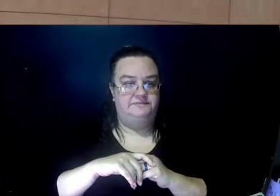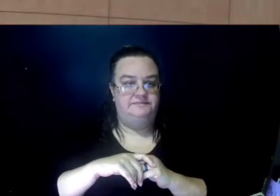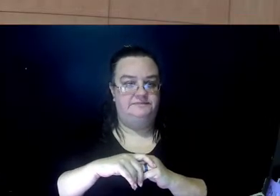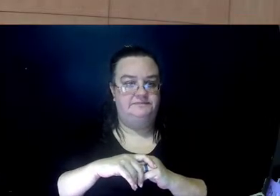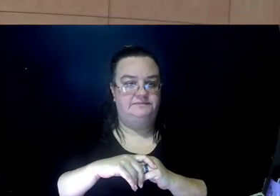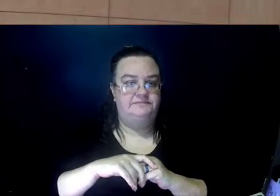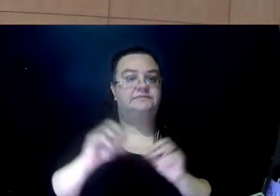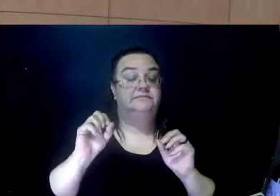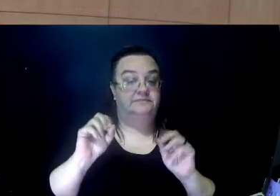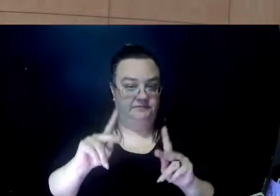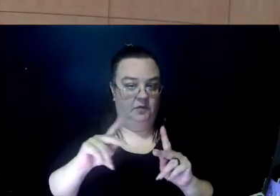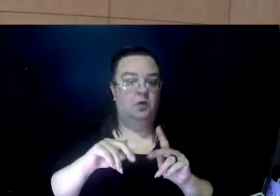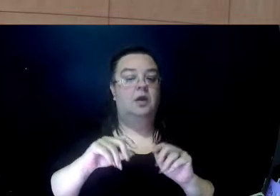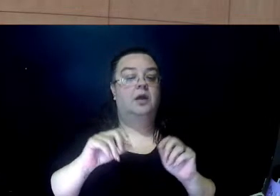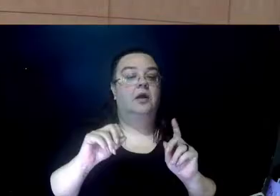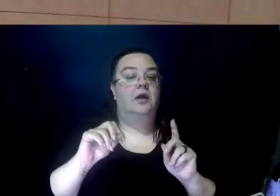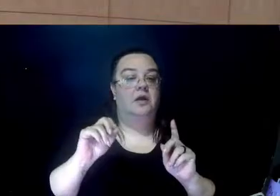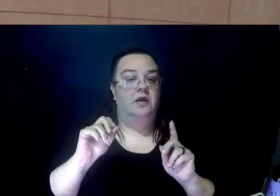Okay.